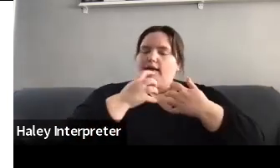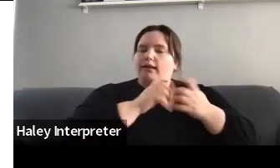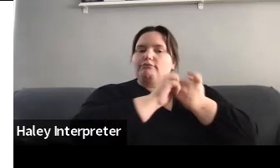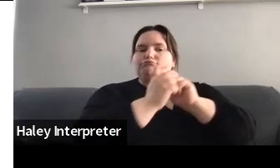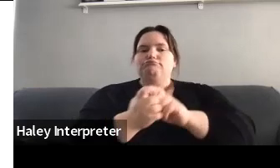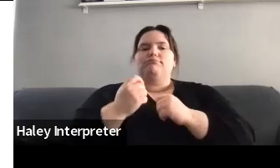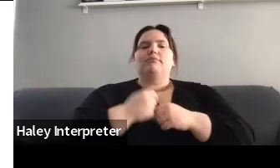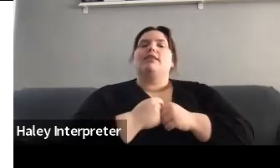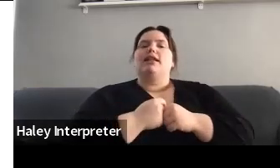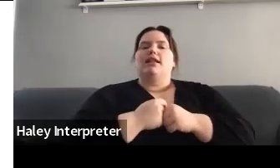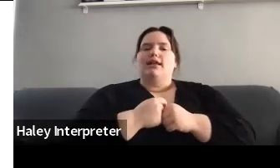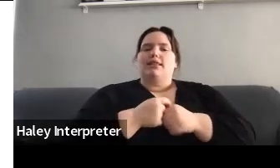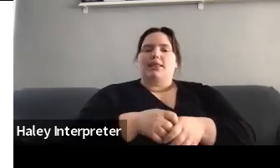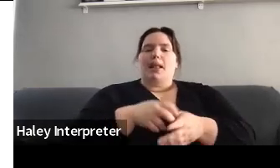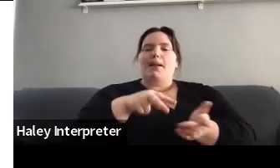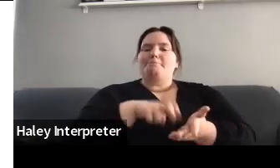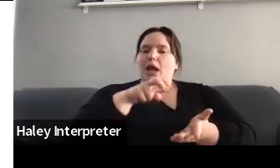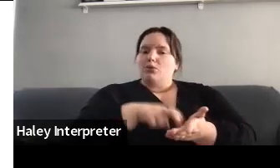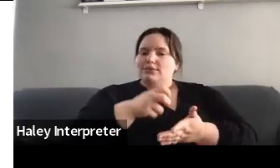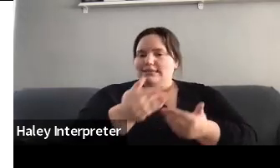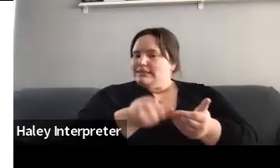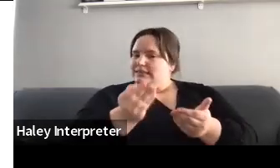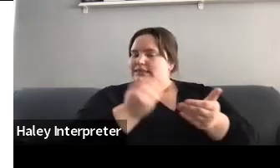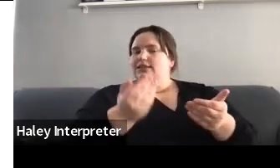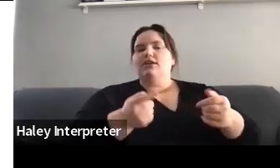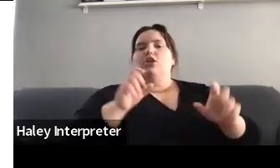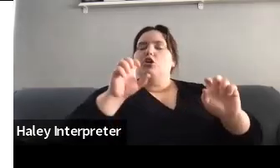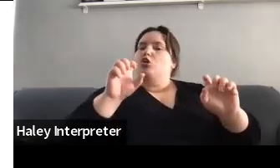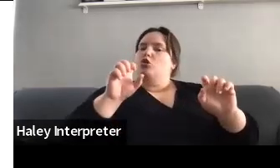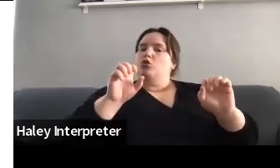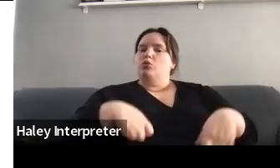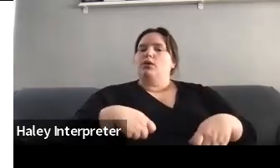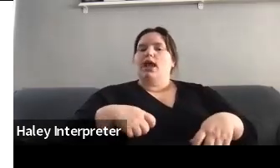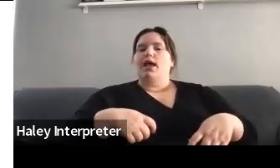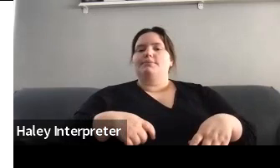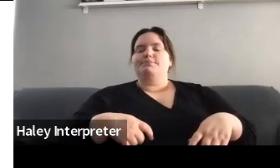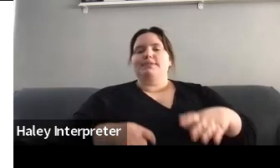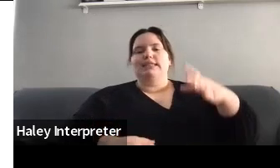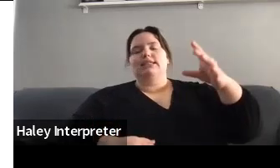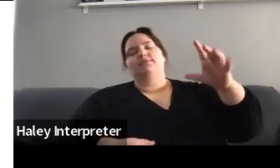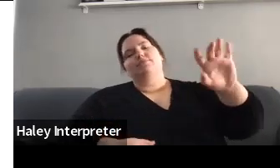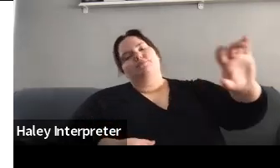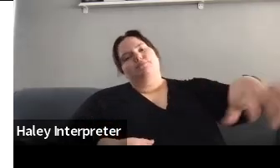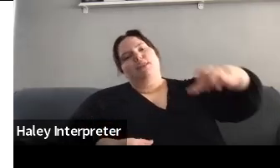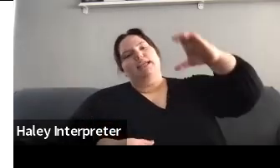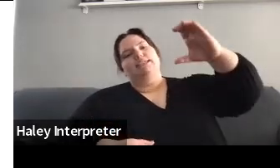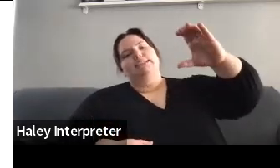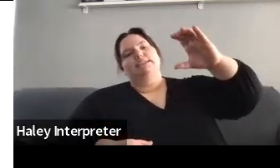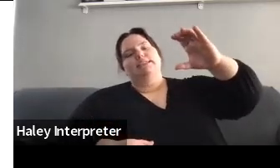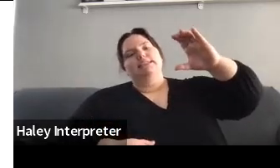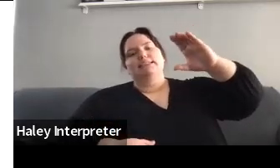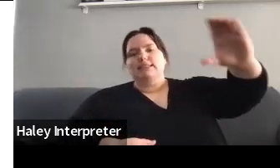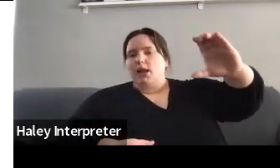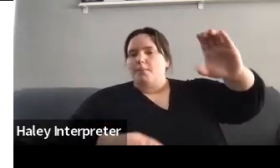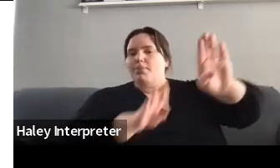can bounce very easily. And there are a lot of these that you can actually mount to the wall or mount to the floor that have a suction cup. I think I have that